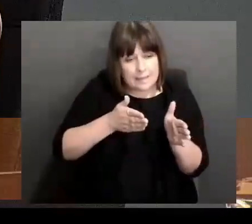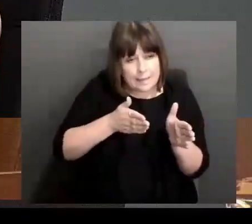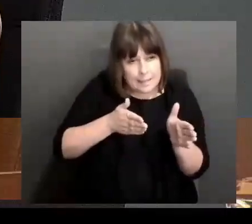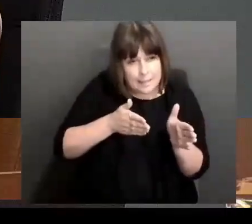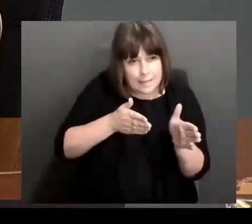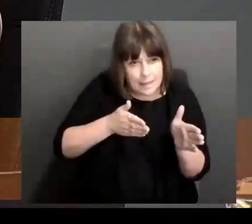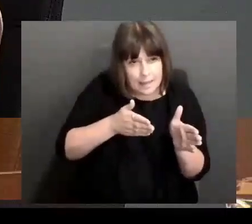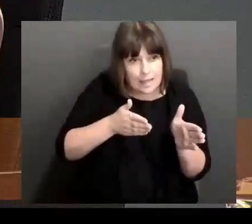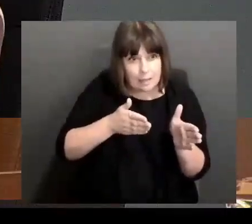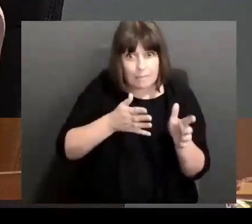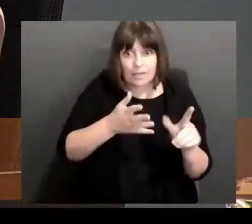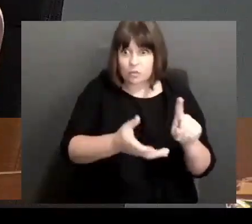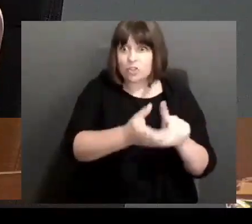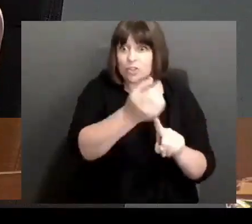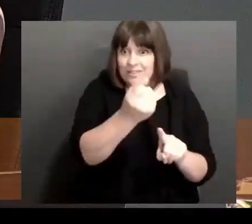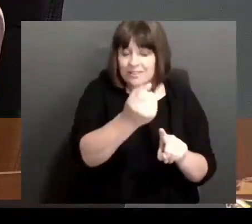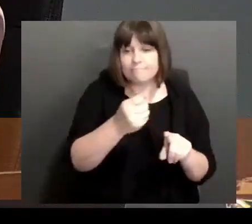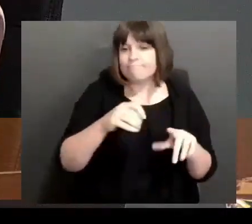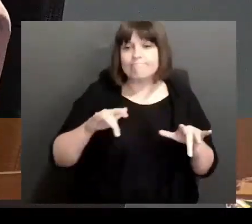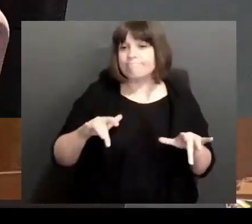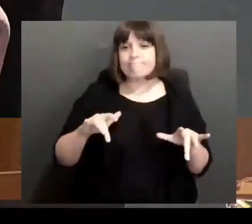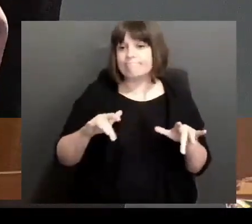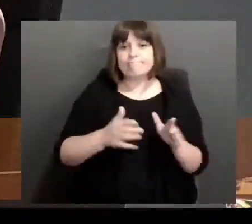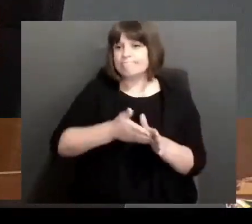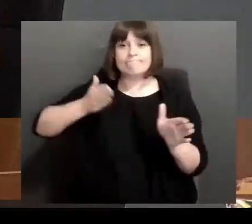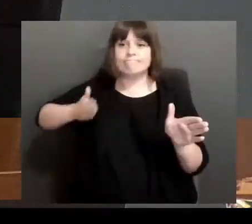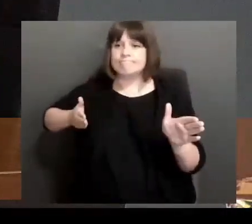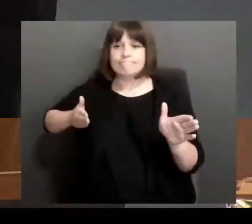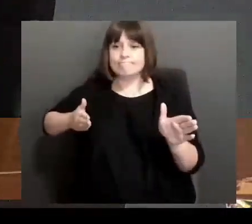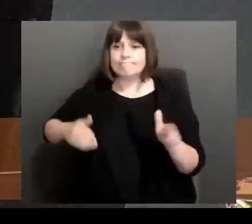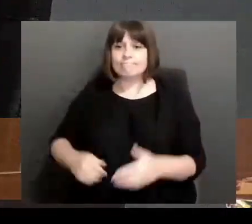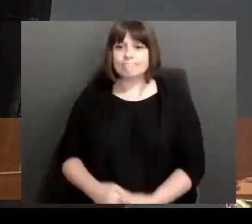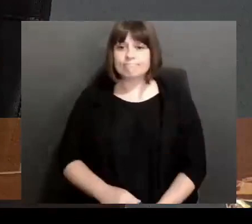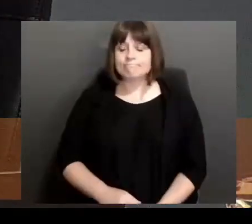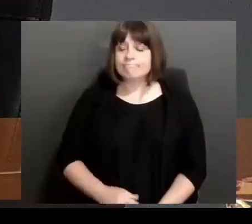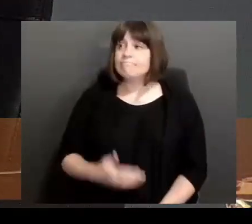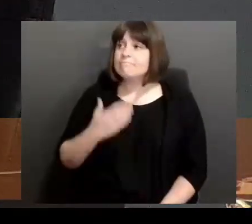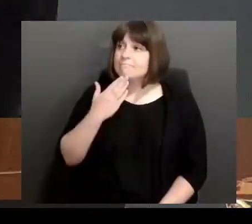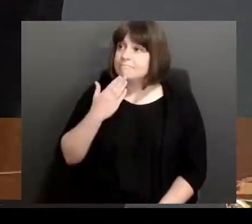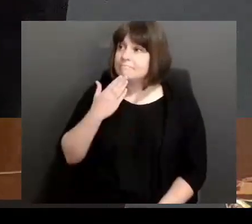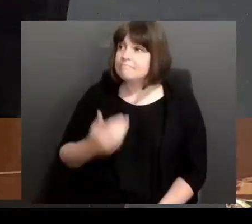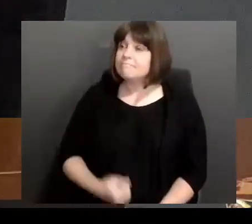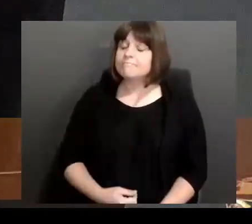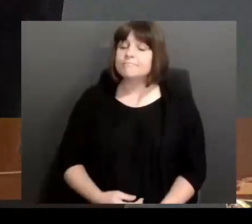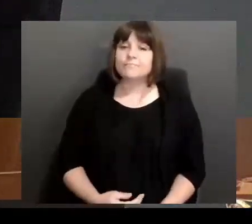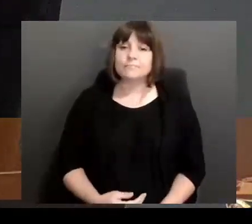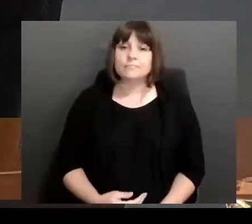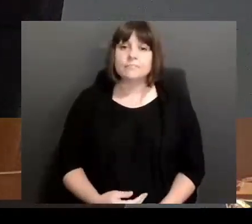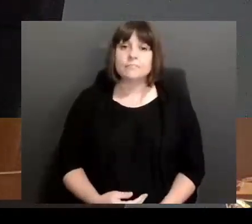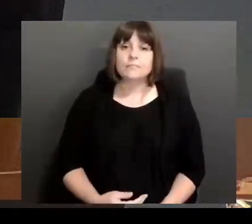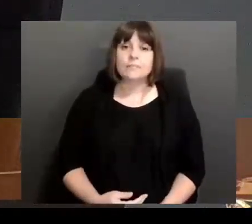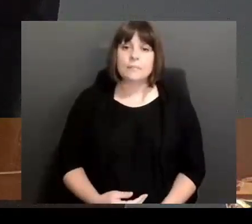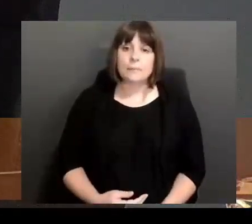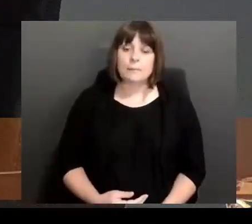it. Thank you. Yeah. Minister, the last couple of